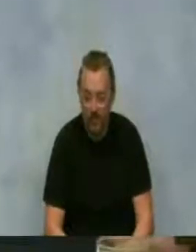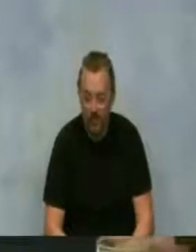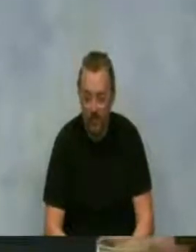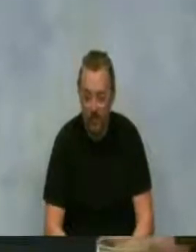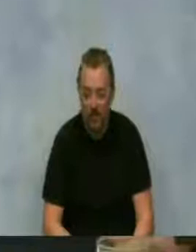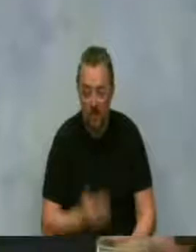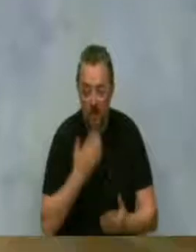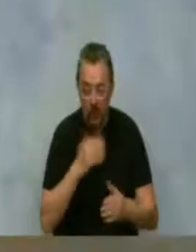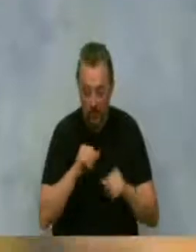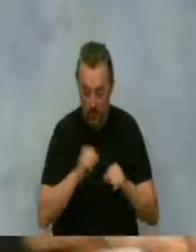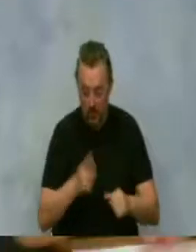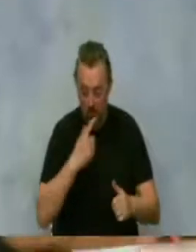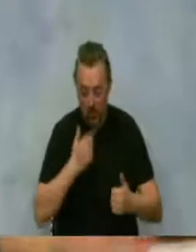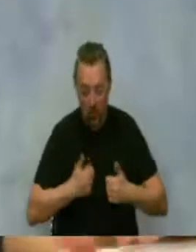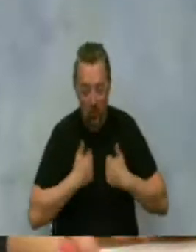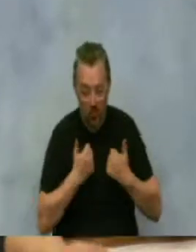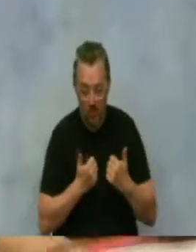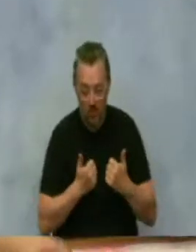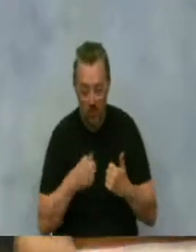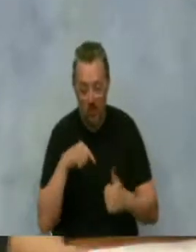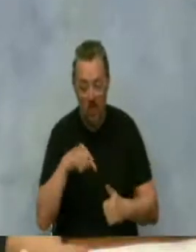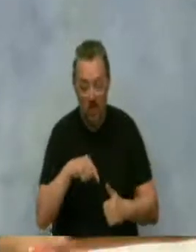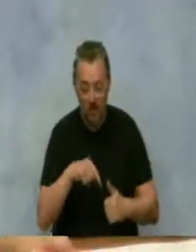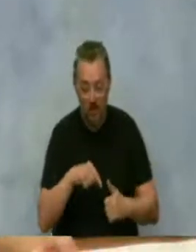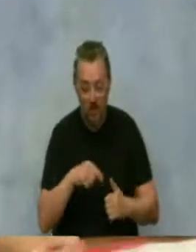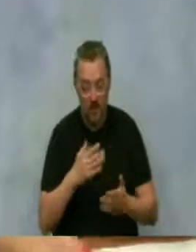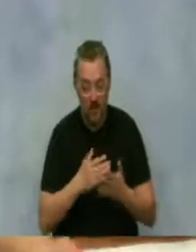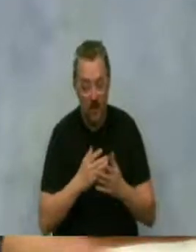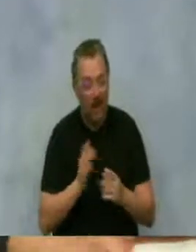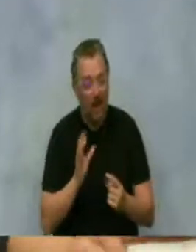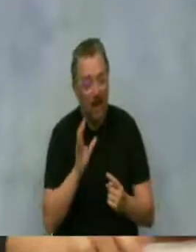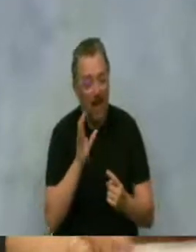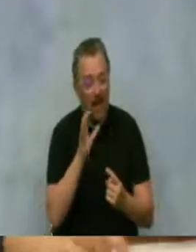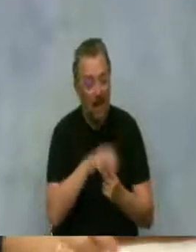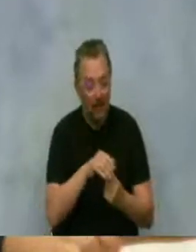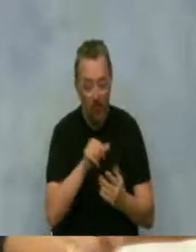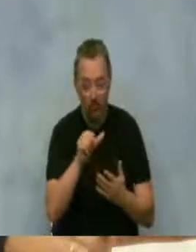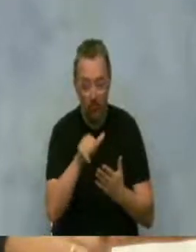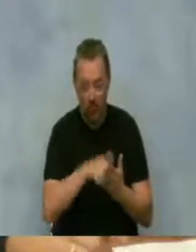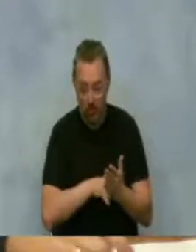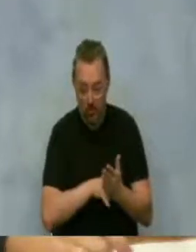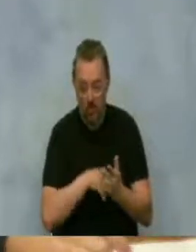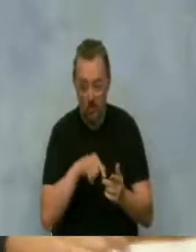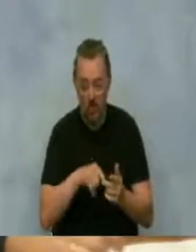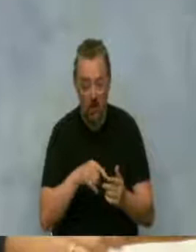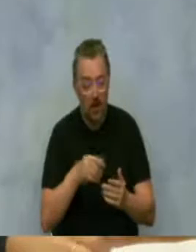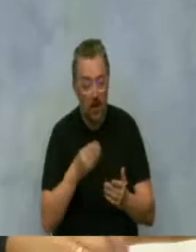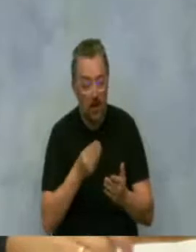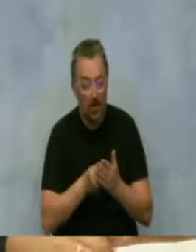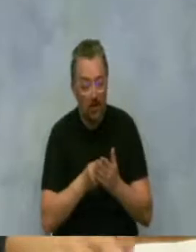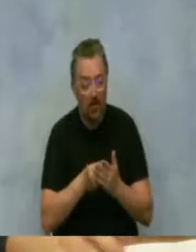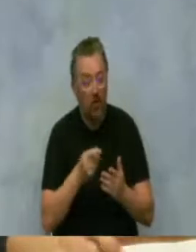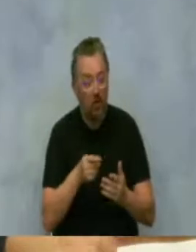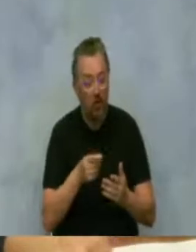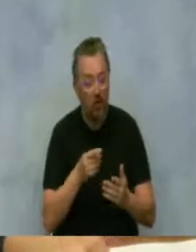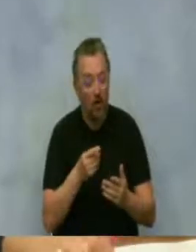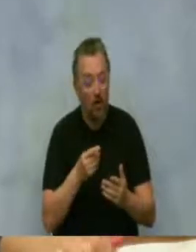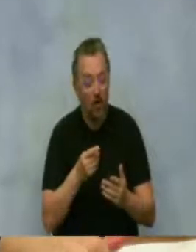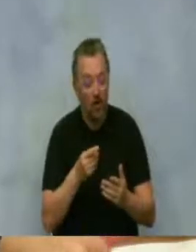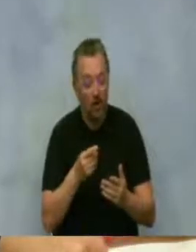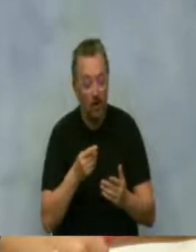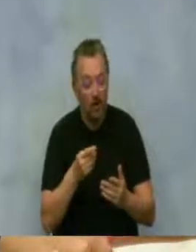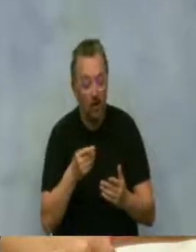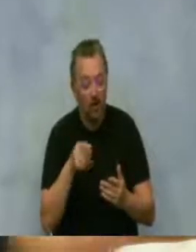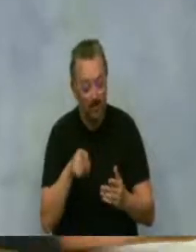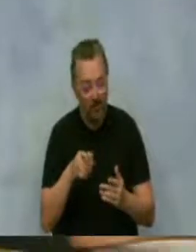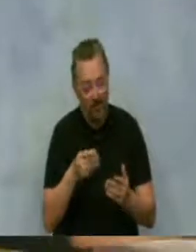Thank you, Chair. Good morning, committee. So this is us onto the capital reports now. So this is the capital monitoring report for the non-HRA of the side of